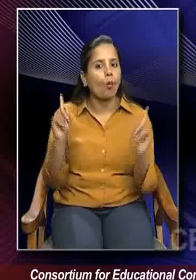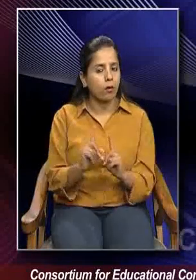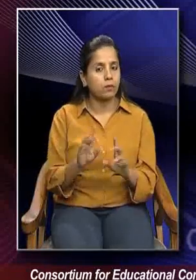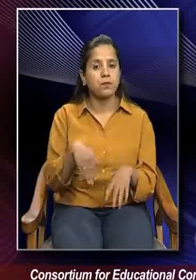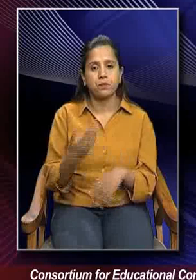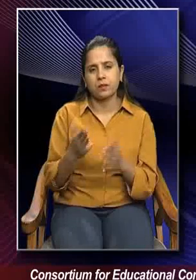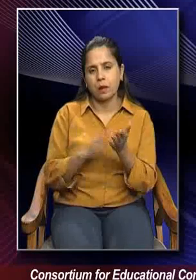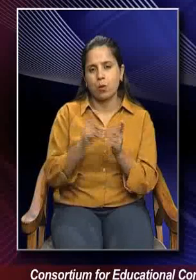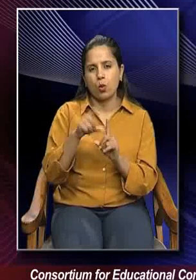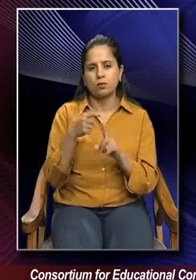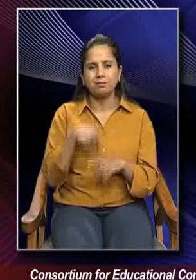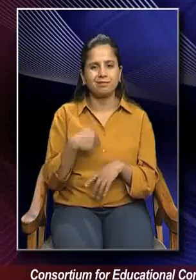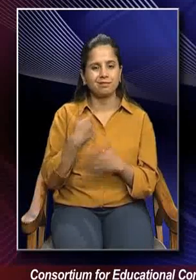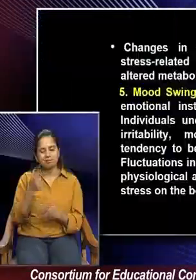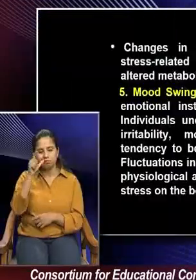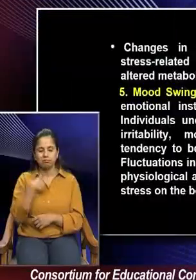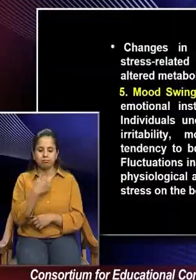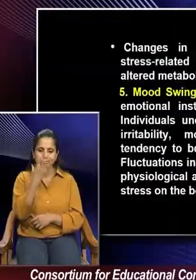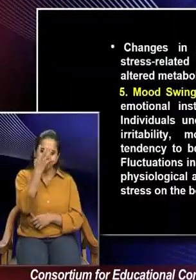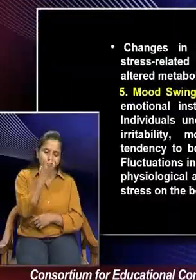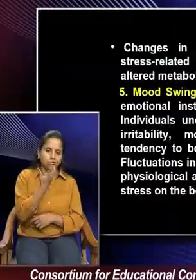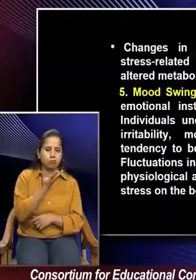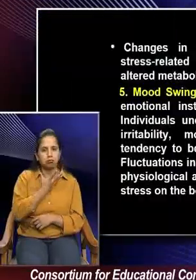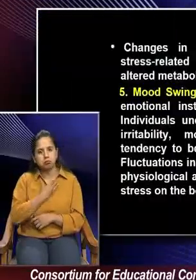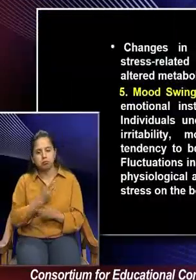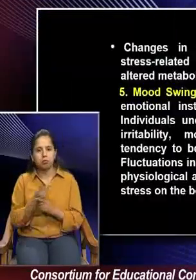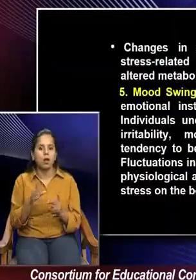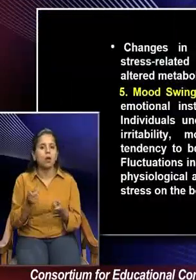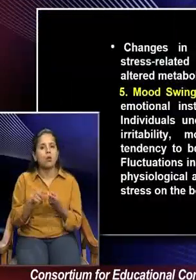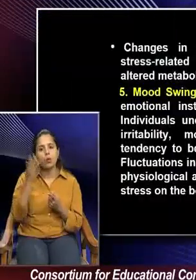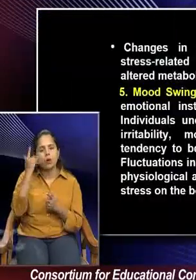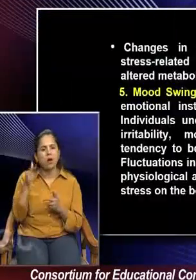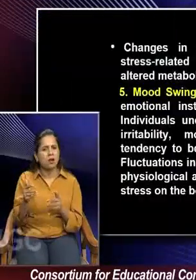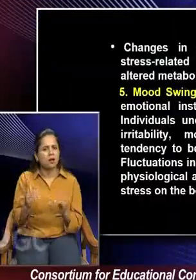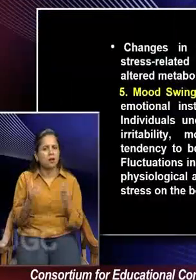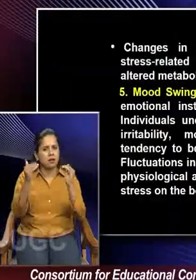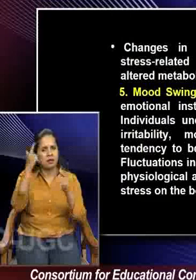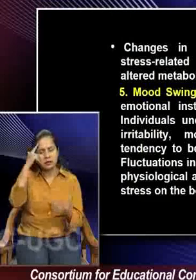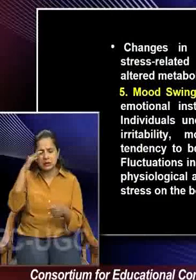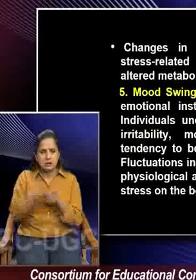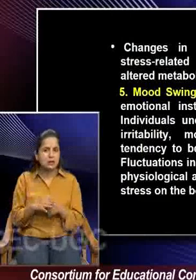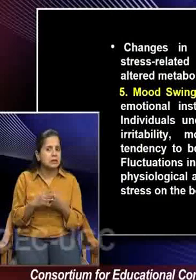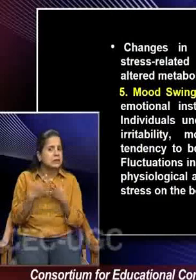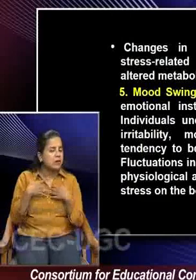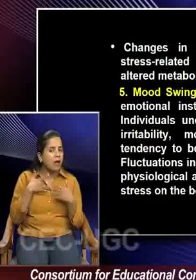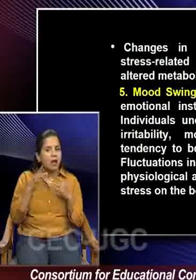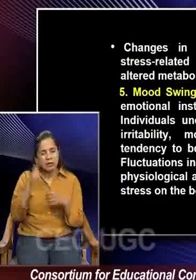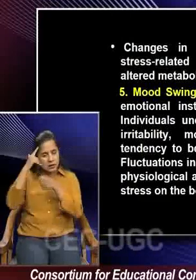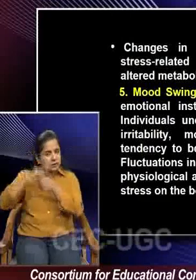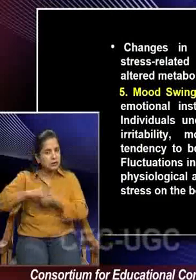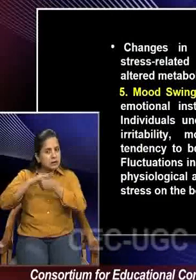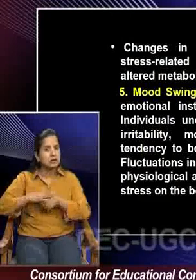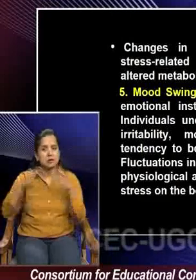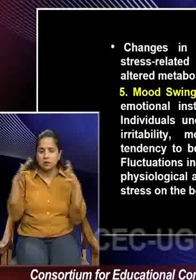swings. The person changes the mood because of the high level of stress.